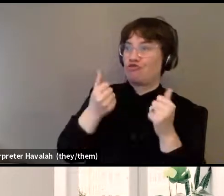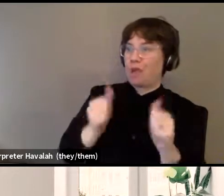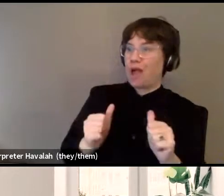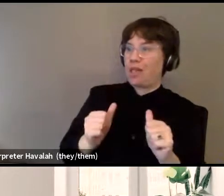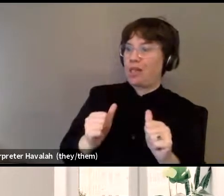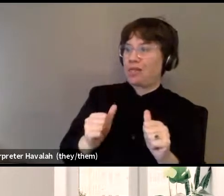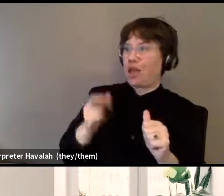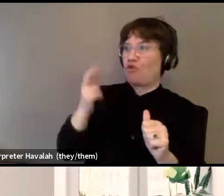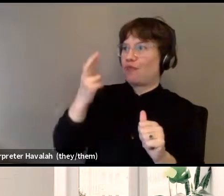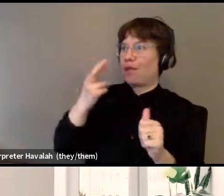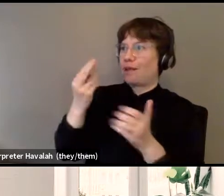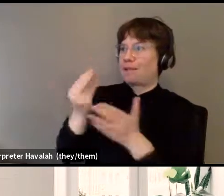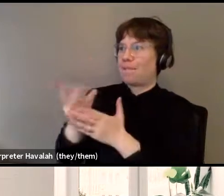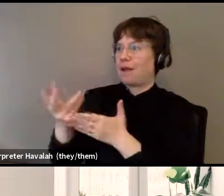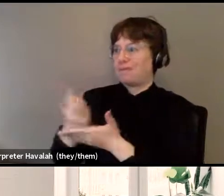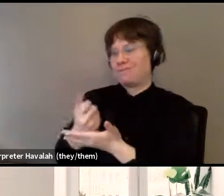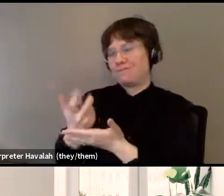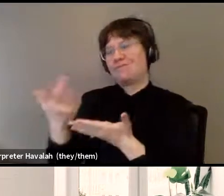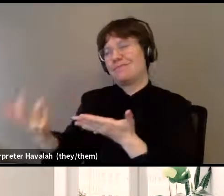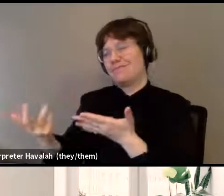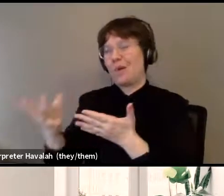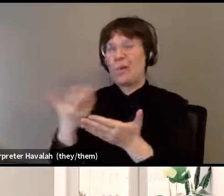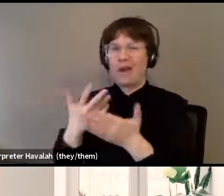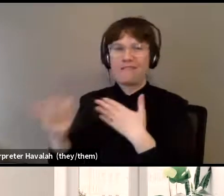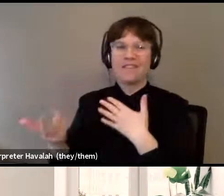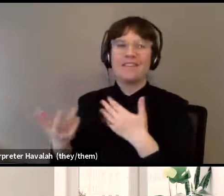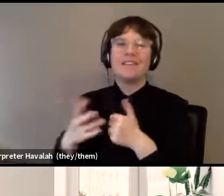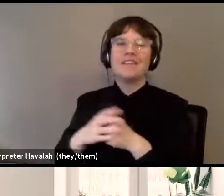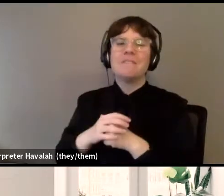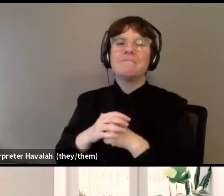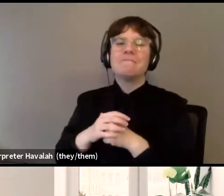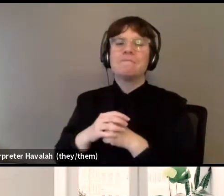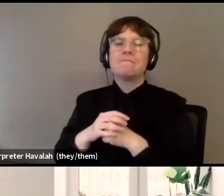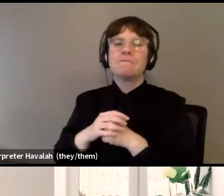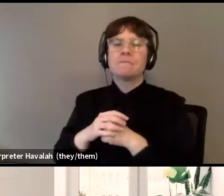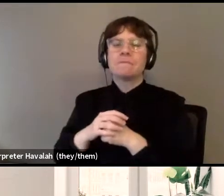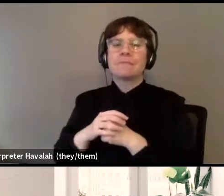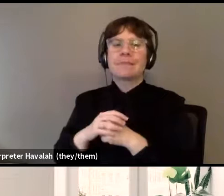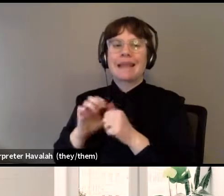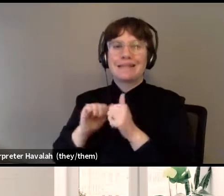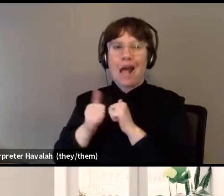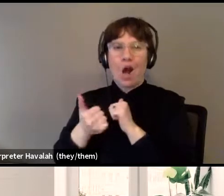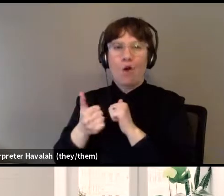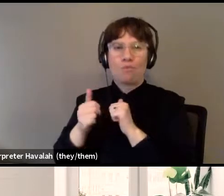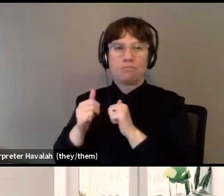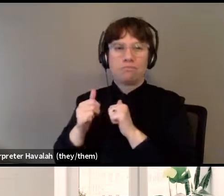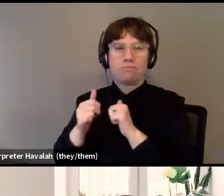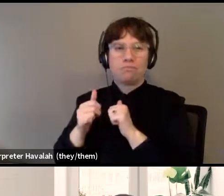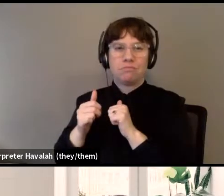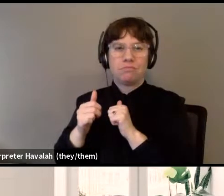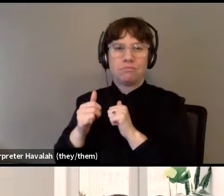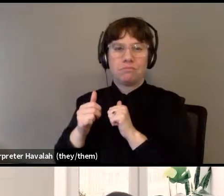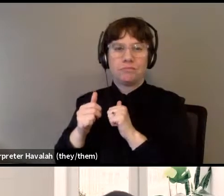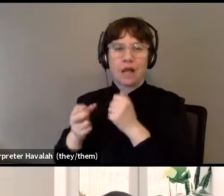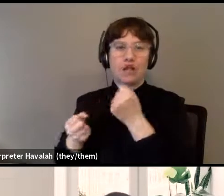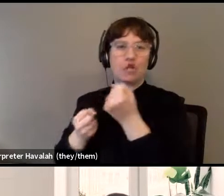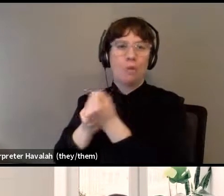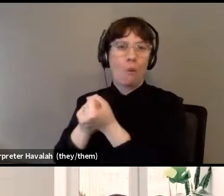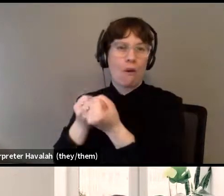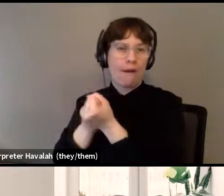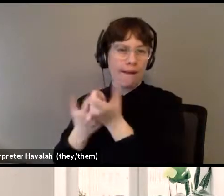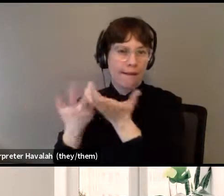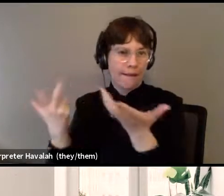I got the money. So it was kind of retroactive, but that's how I funded probably